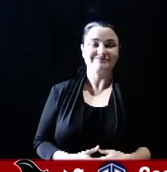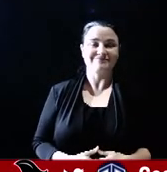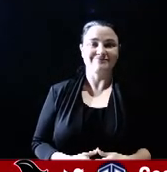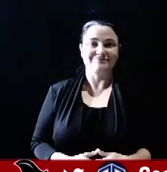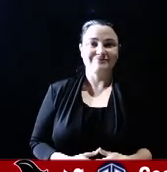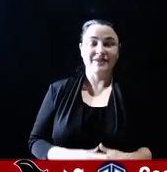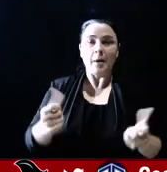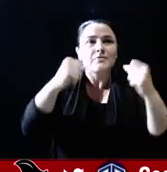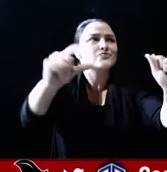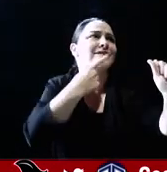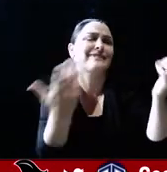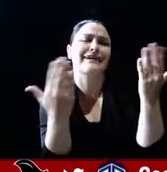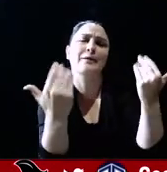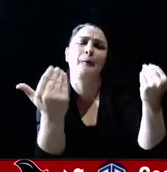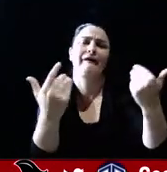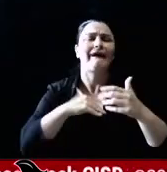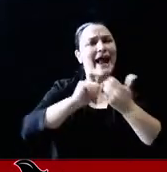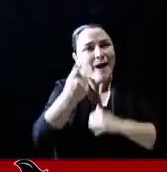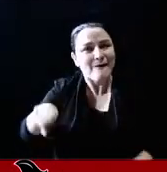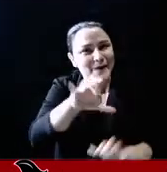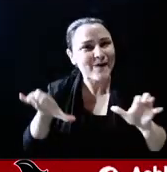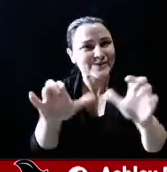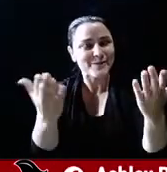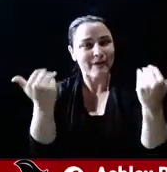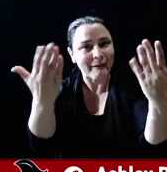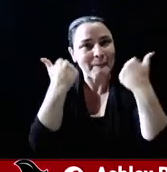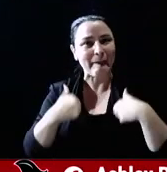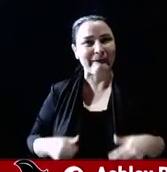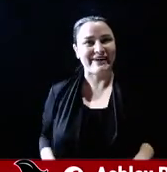Let's try that again. I said, how are y'all doing today?